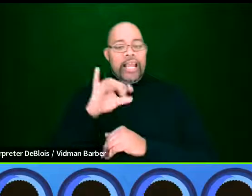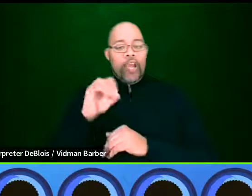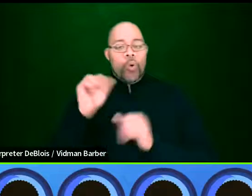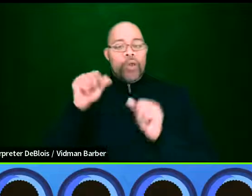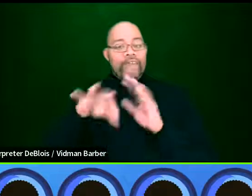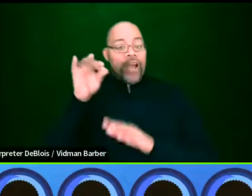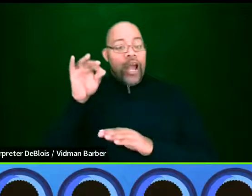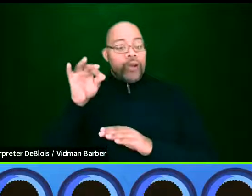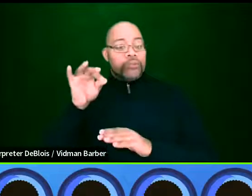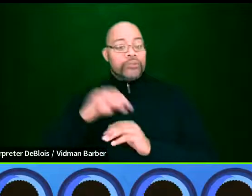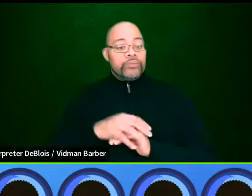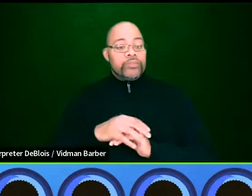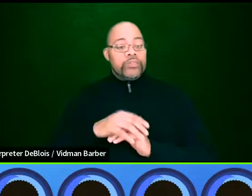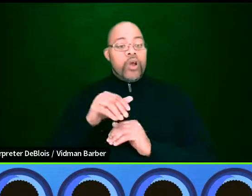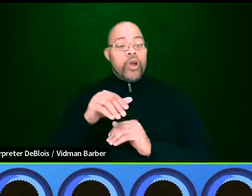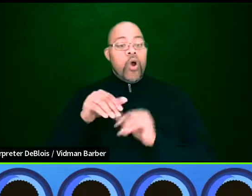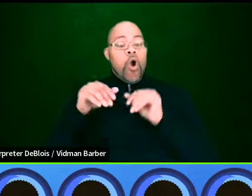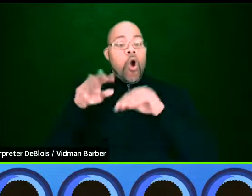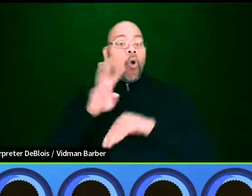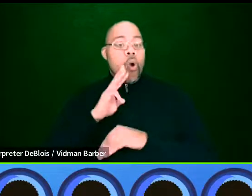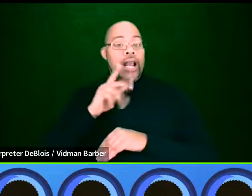be found at Aquatic